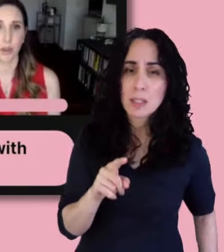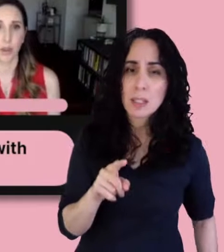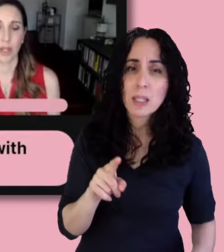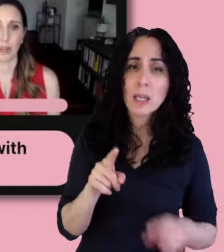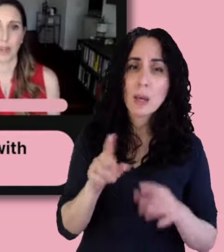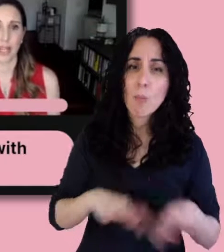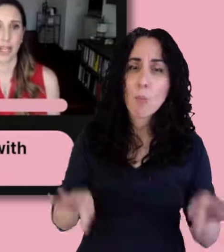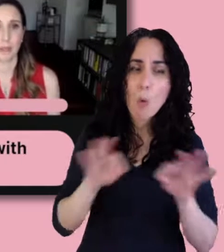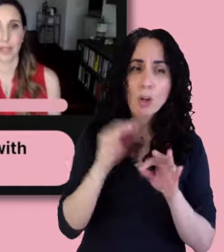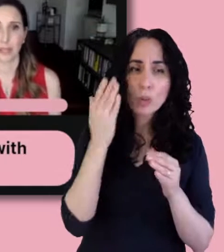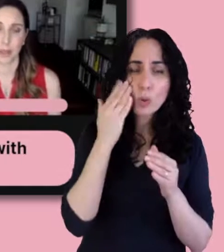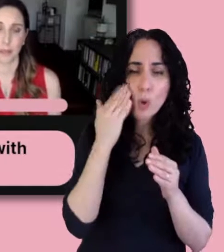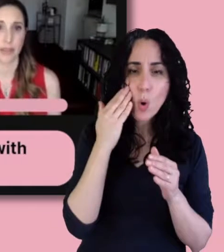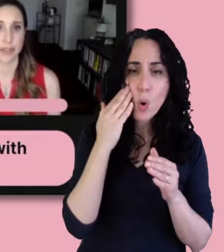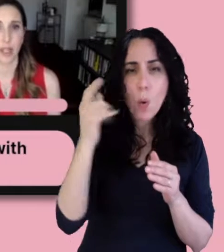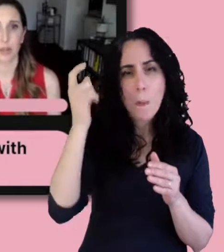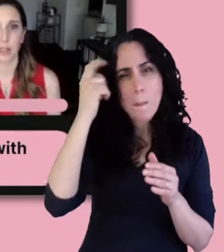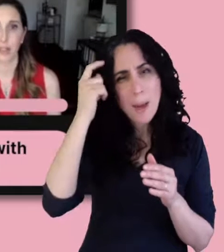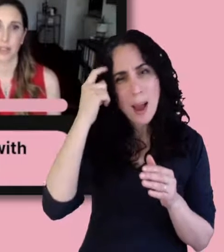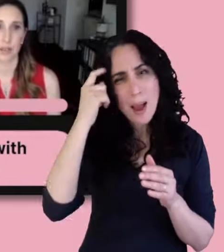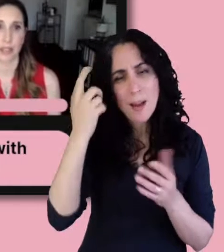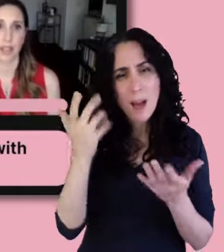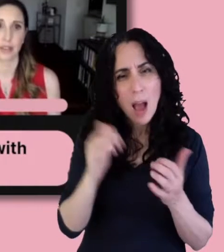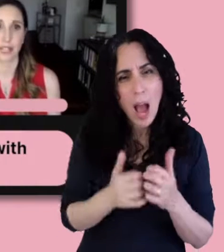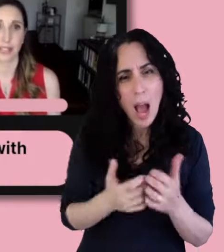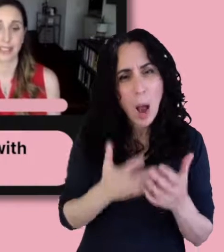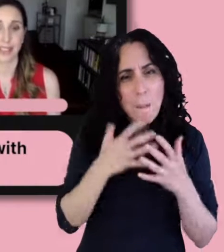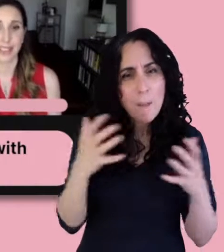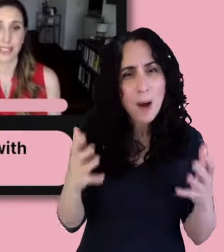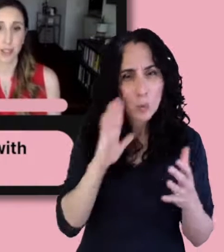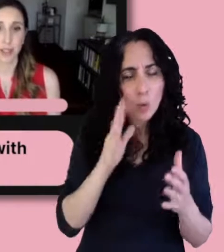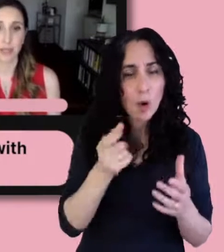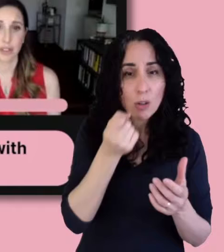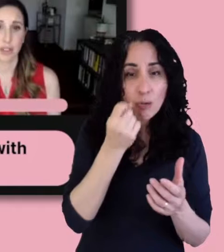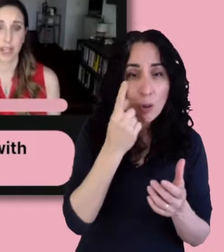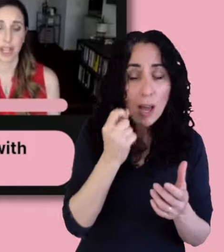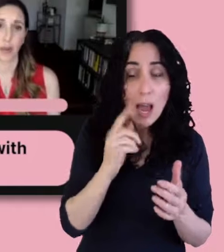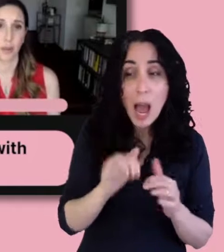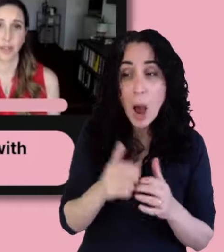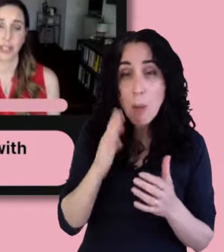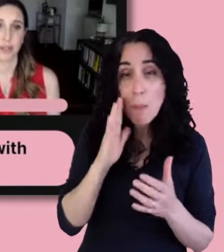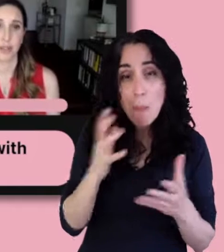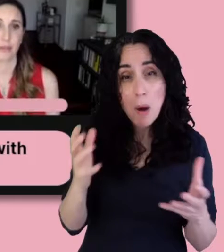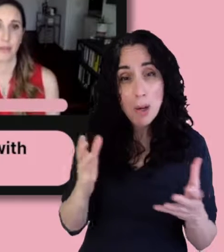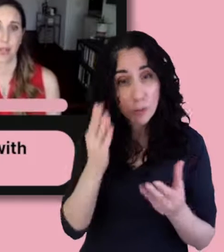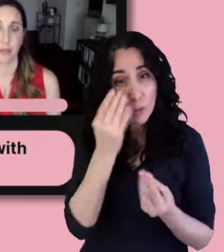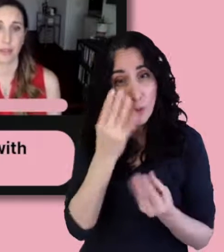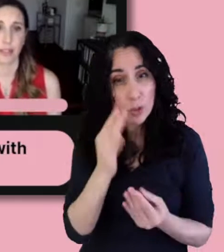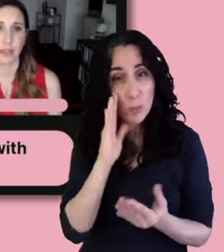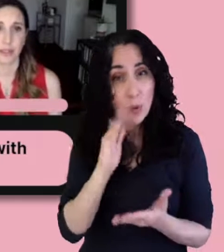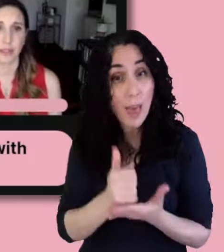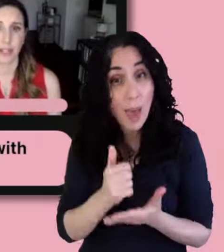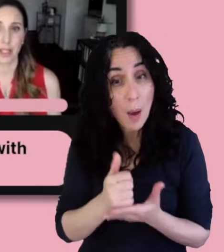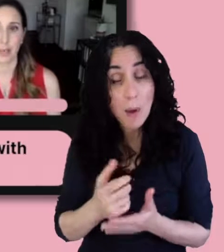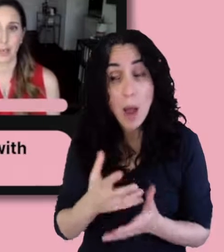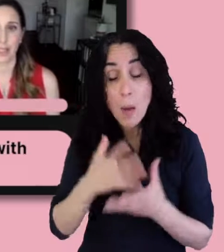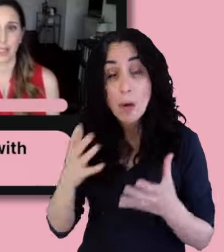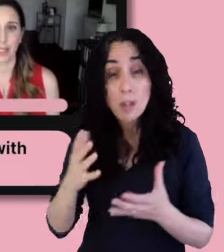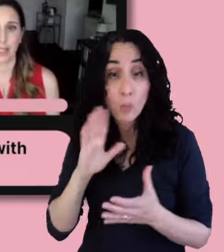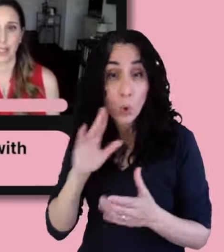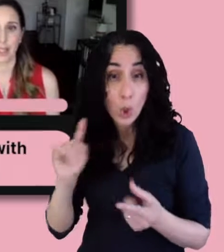to know where are they at mentally with this? How much of this will they understand? And how much of this will help or hinder